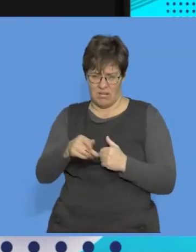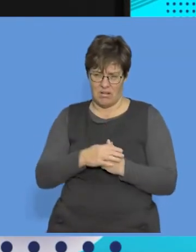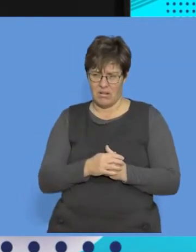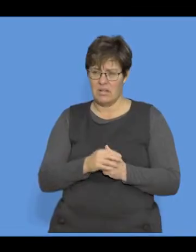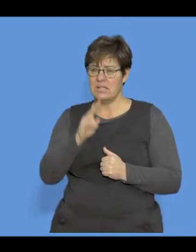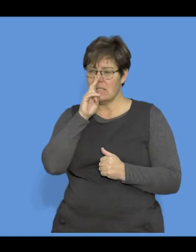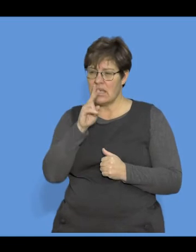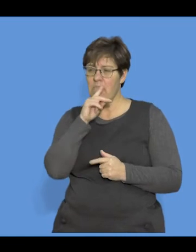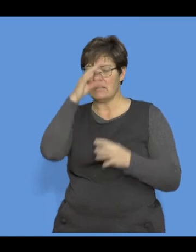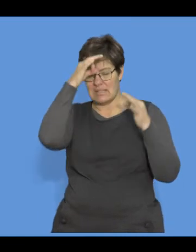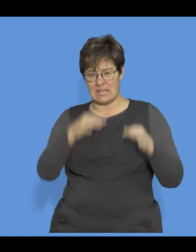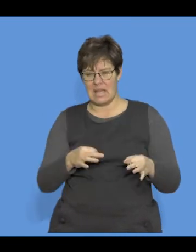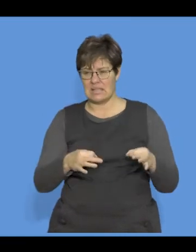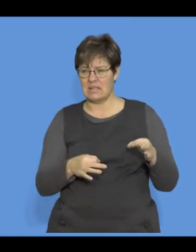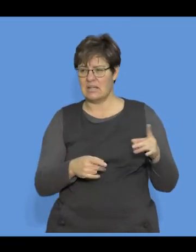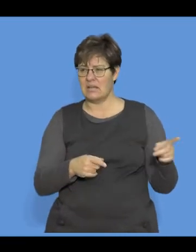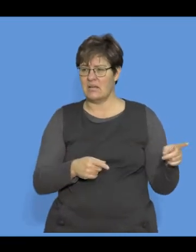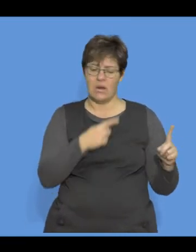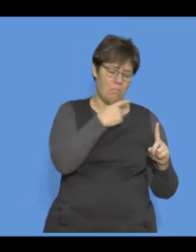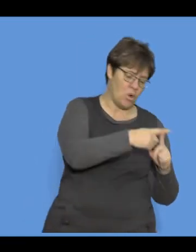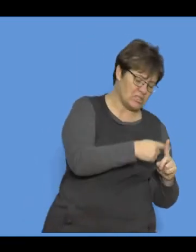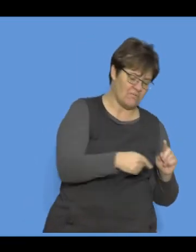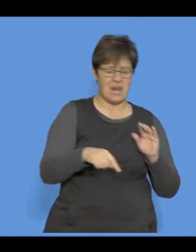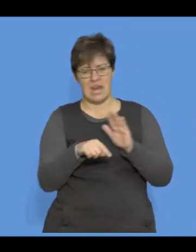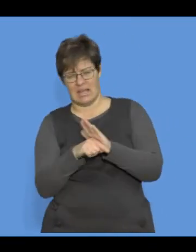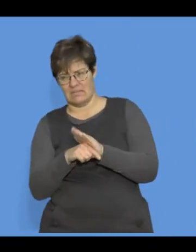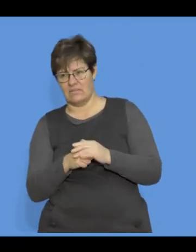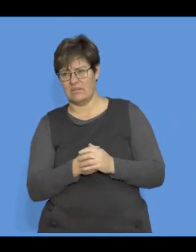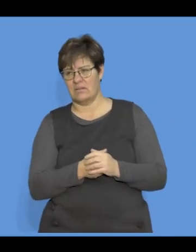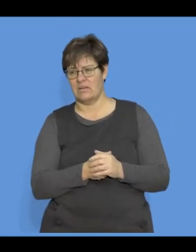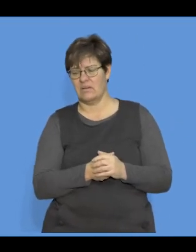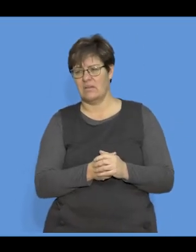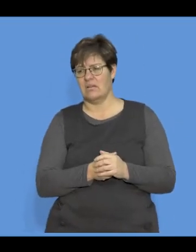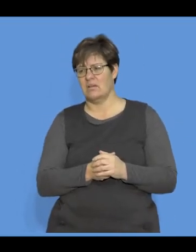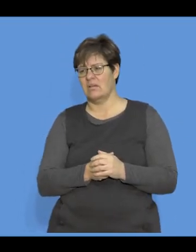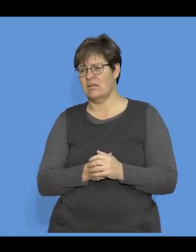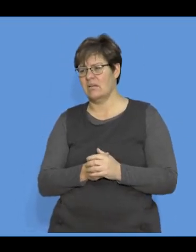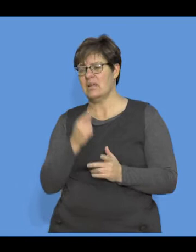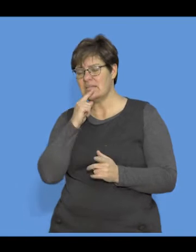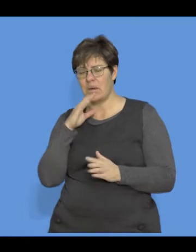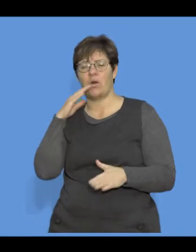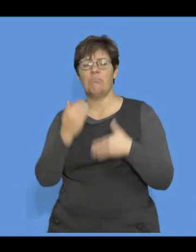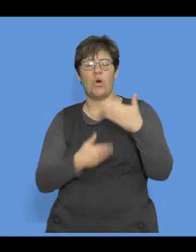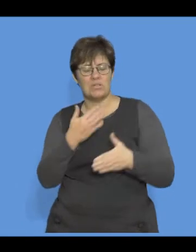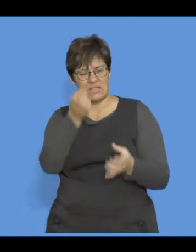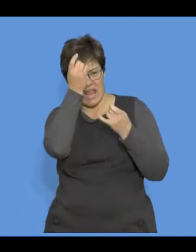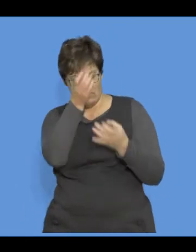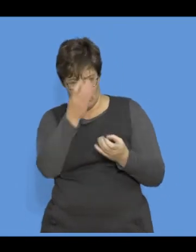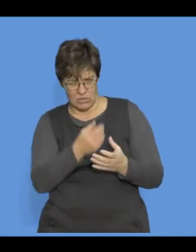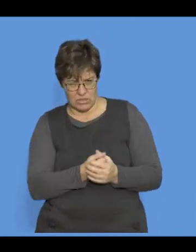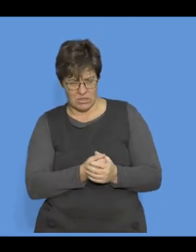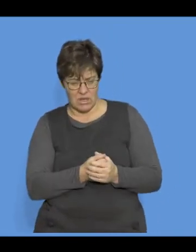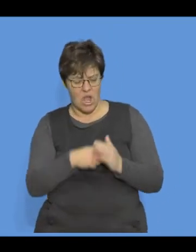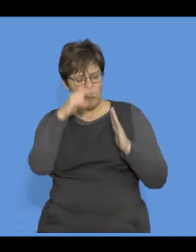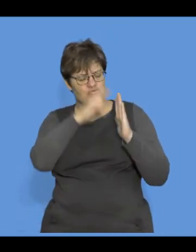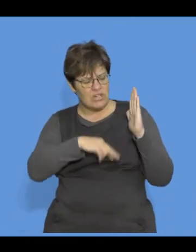a decision about positive and negative and so on. But it's about processing the information. Read the